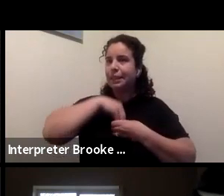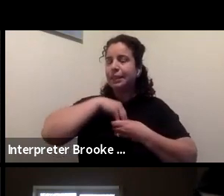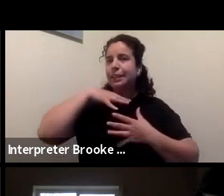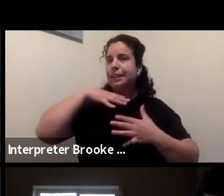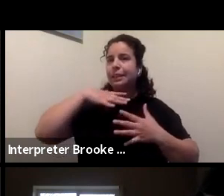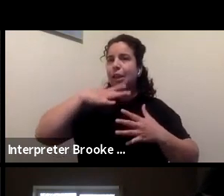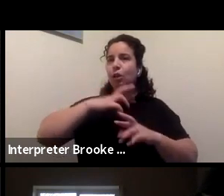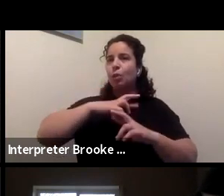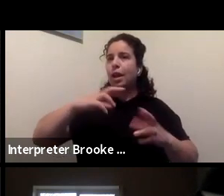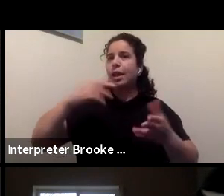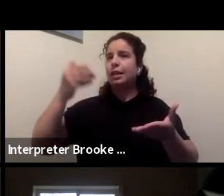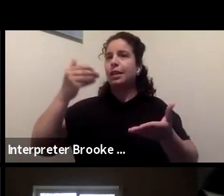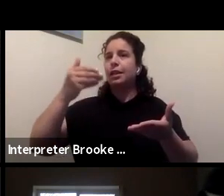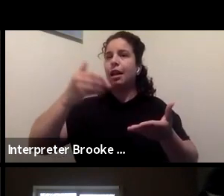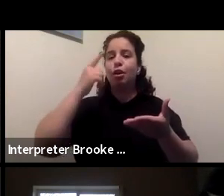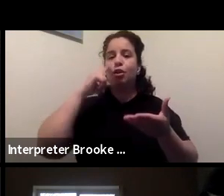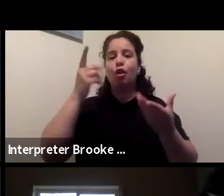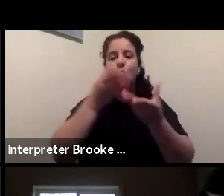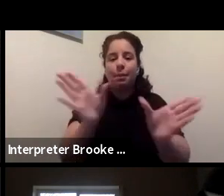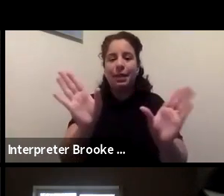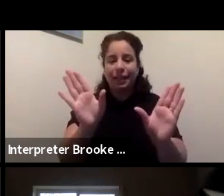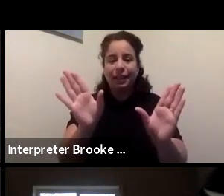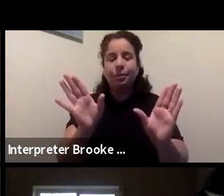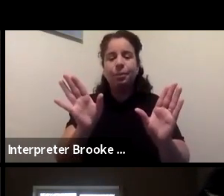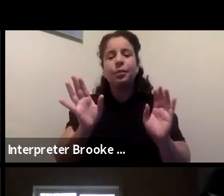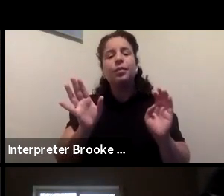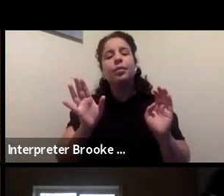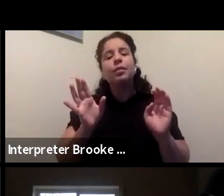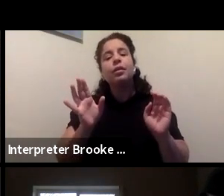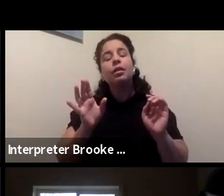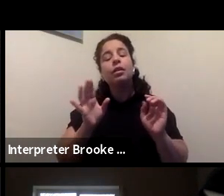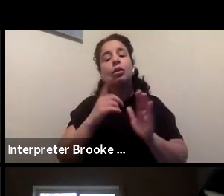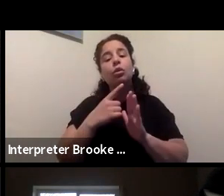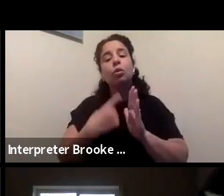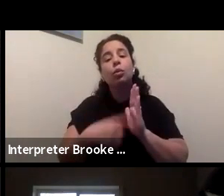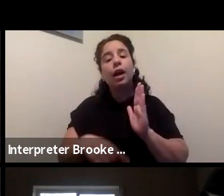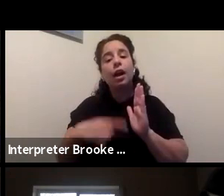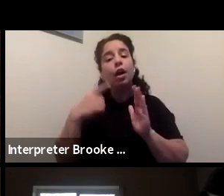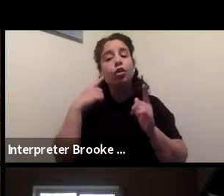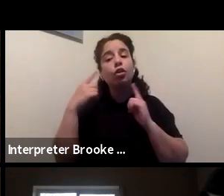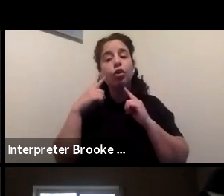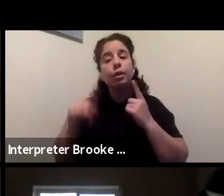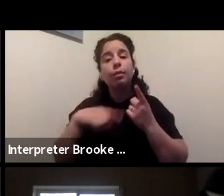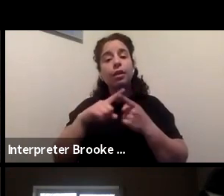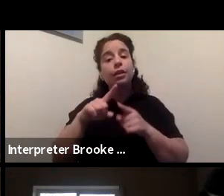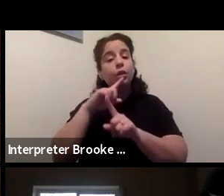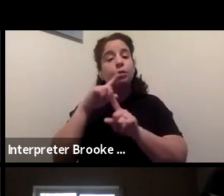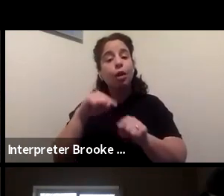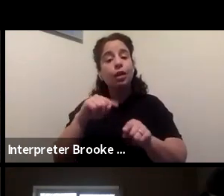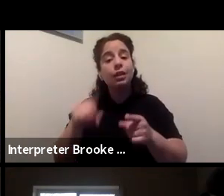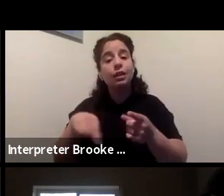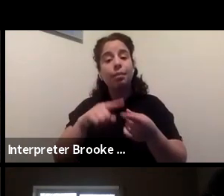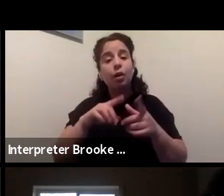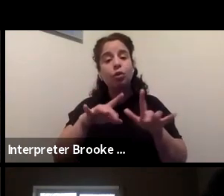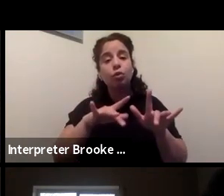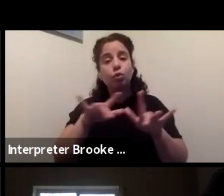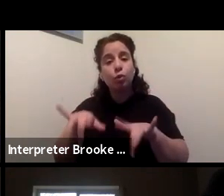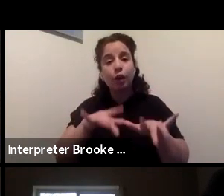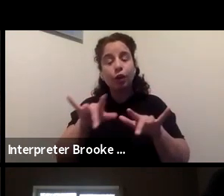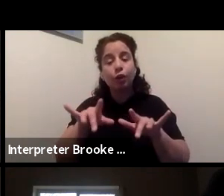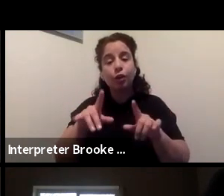I want to state that what I was hearing a lot of responses about were about the record and how digital spaces